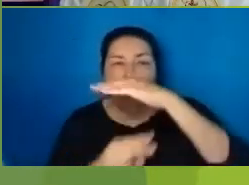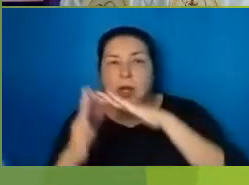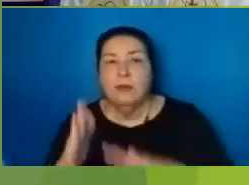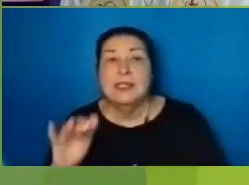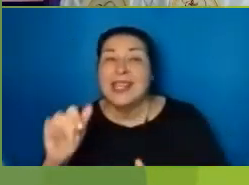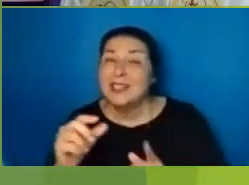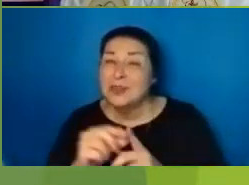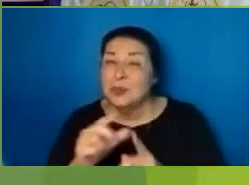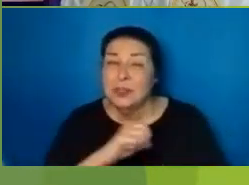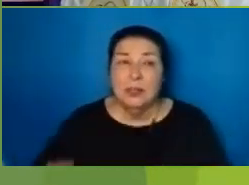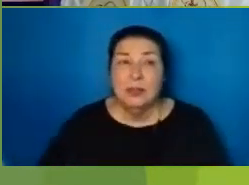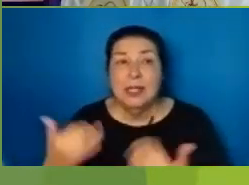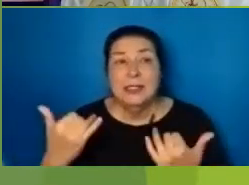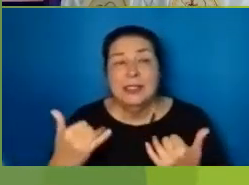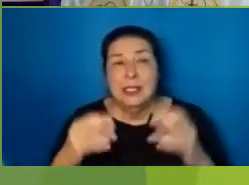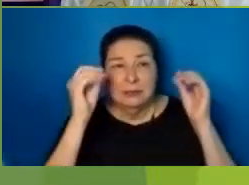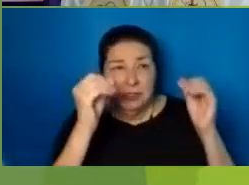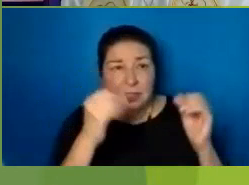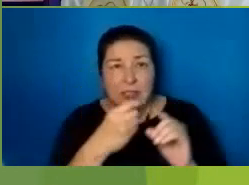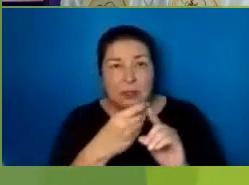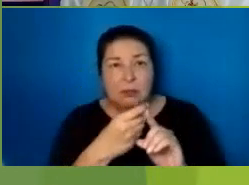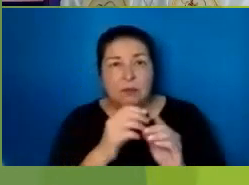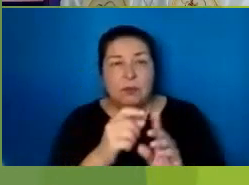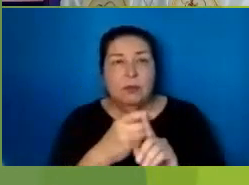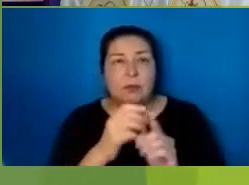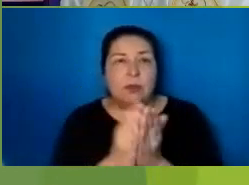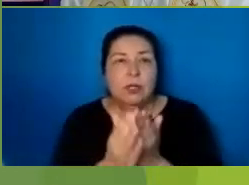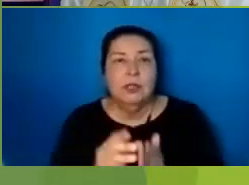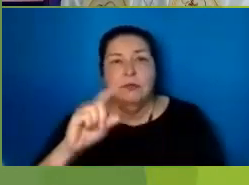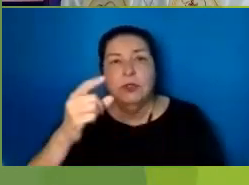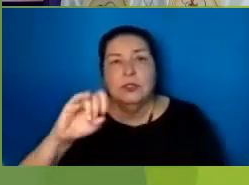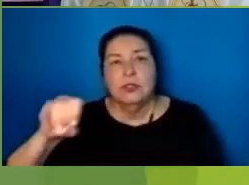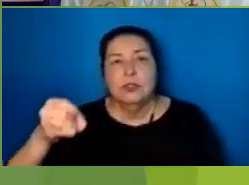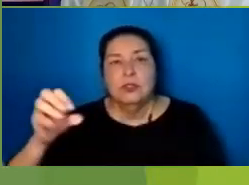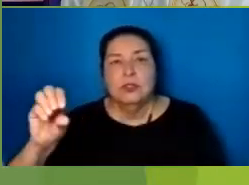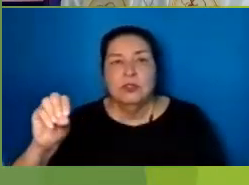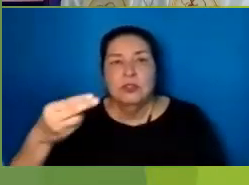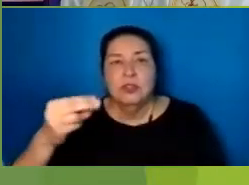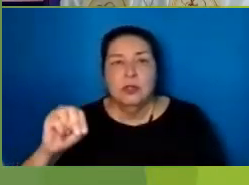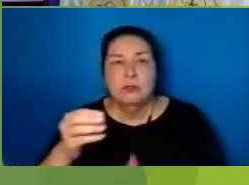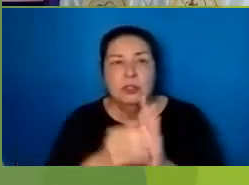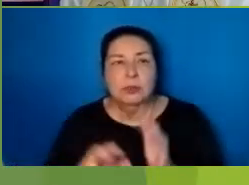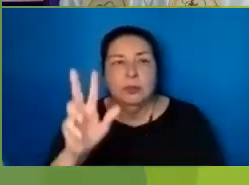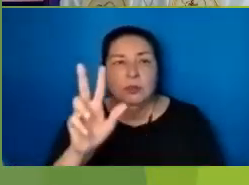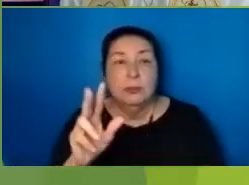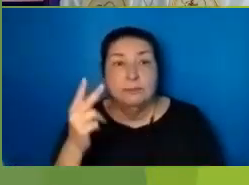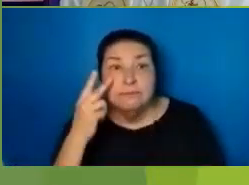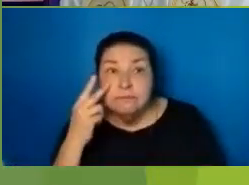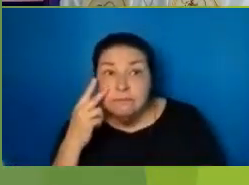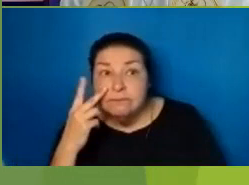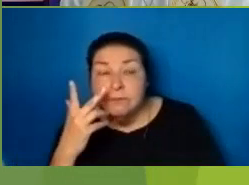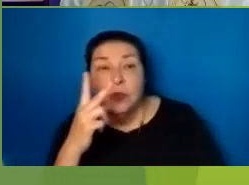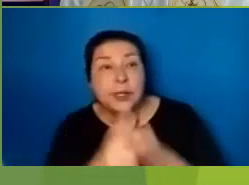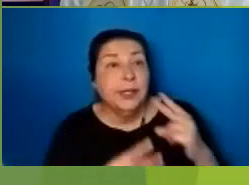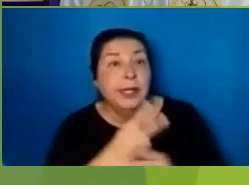Our epistle lesson Comes from the book of 1 John Chapter 3 Beginning in the first verse See what kind of